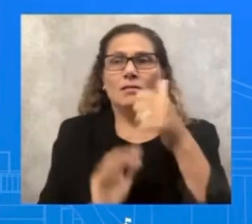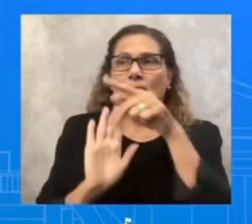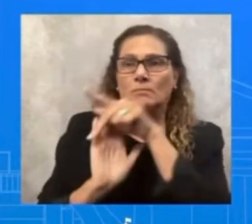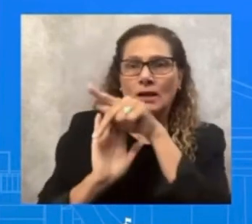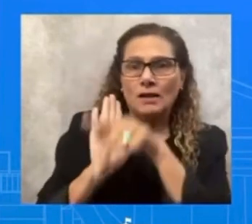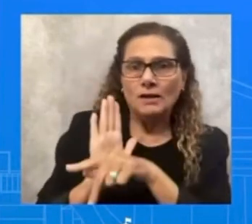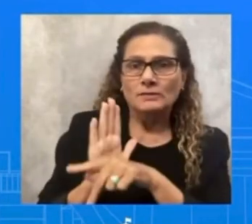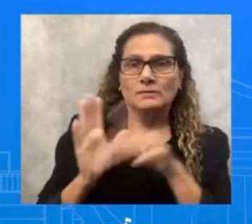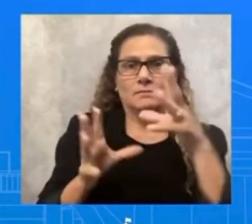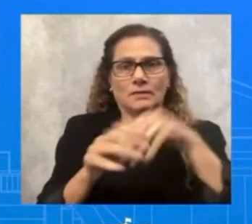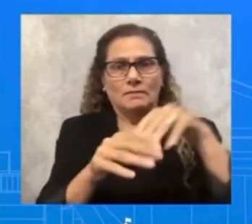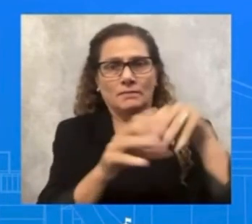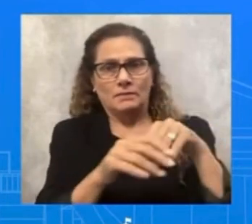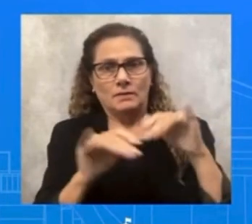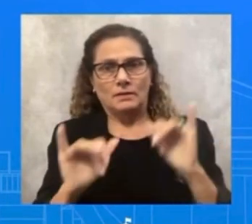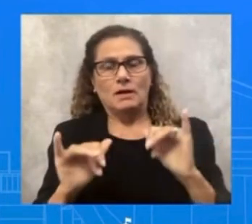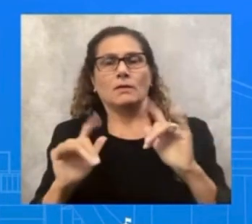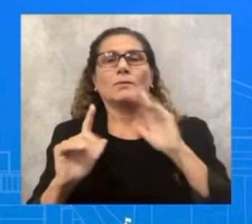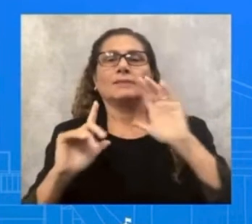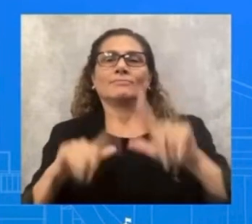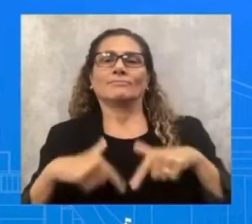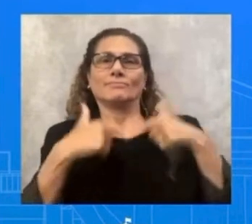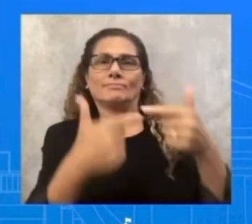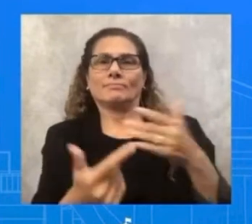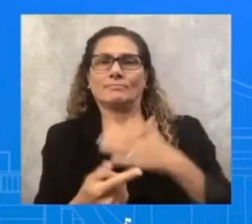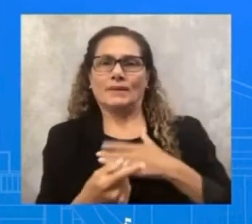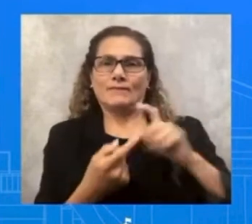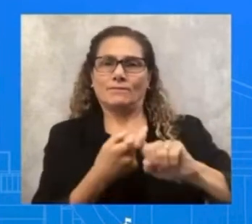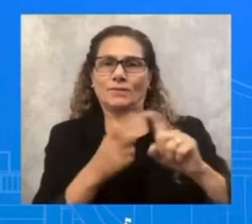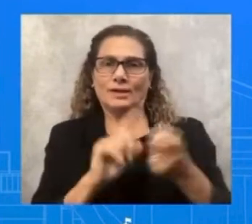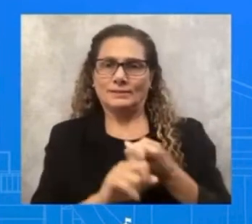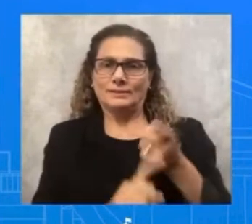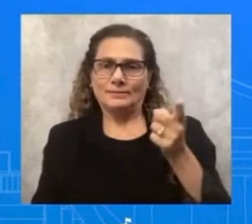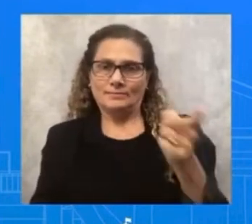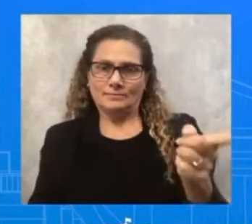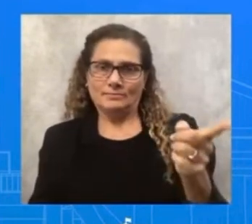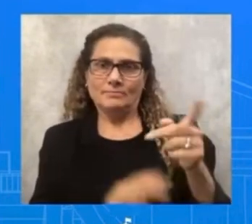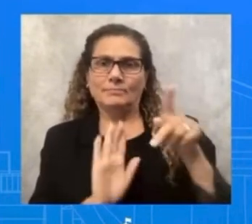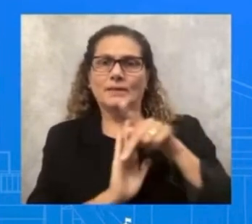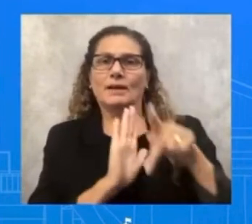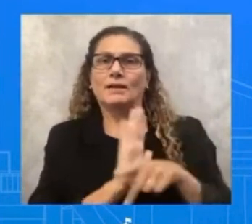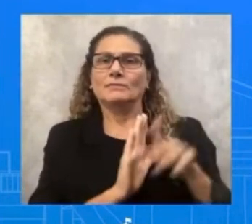to my colleague and friend, domestic policy advisor Neera Tanden.